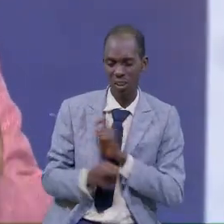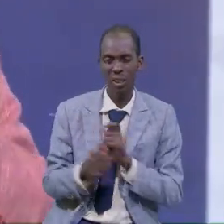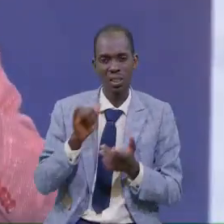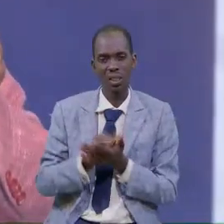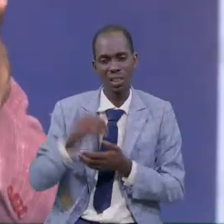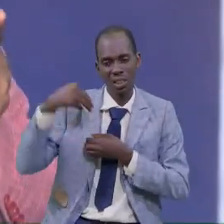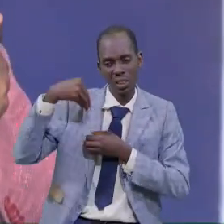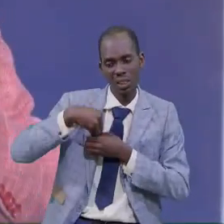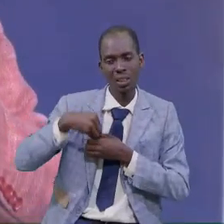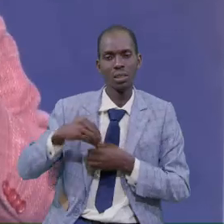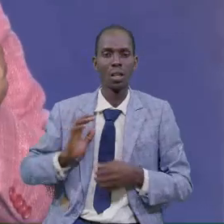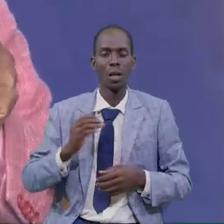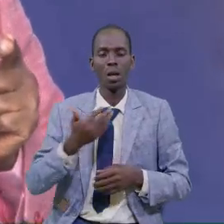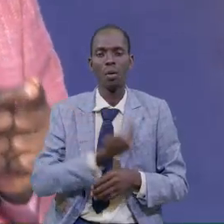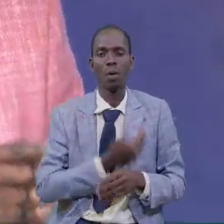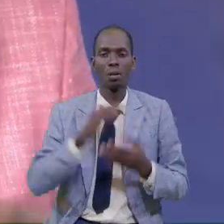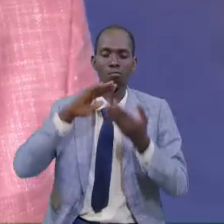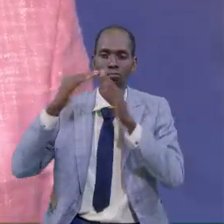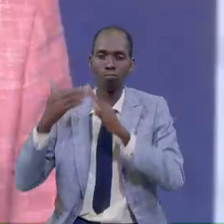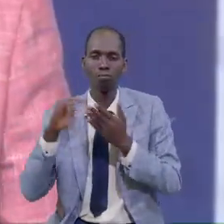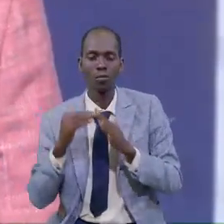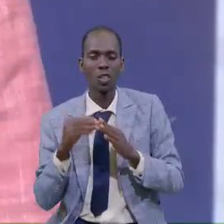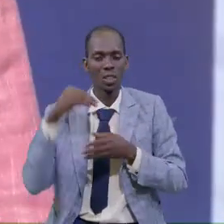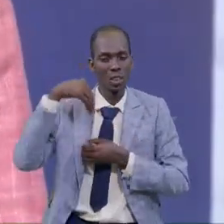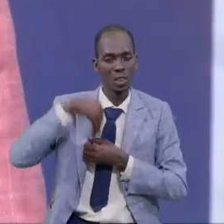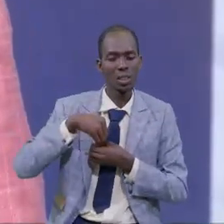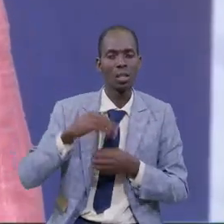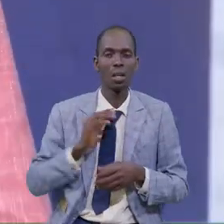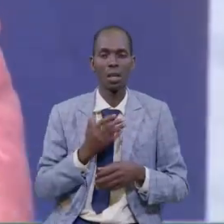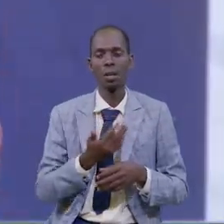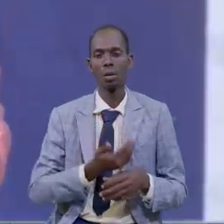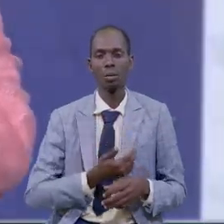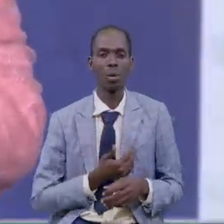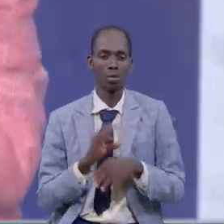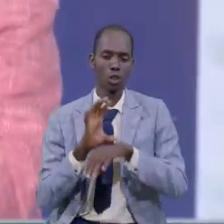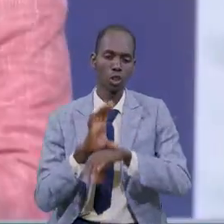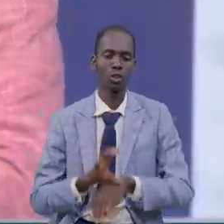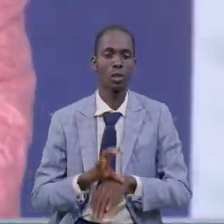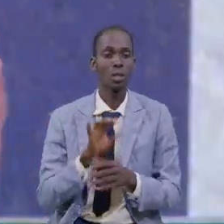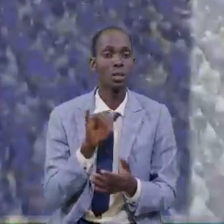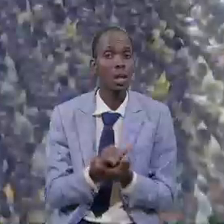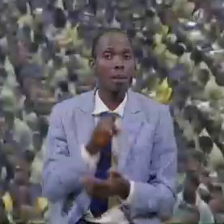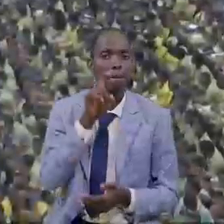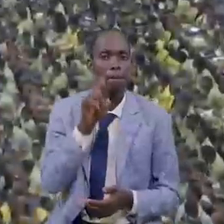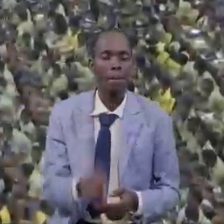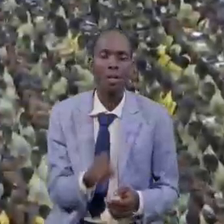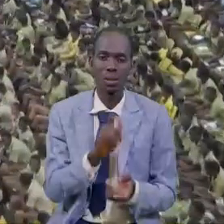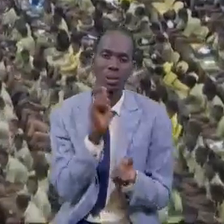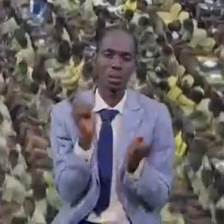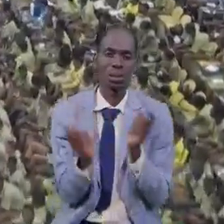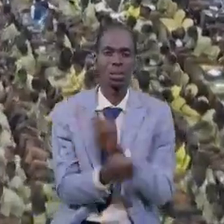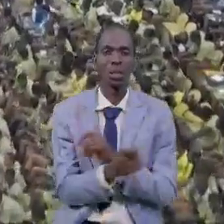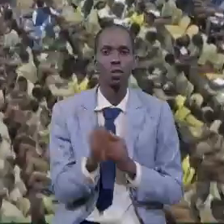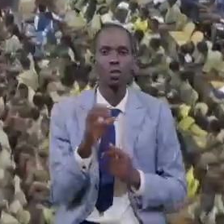our tribe, within our culture. That ought to change so that we say,